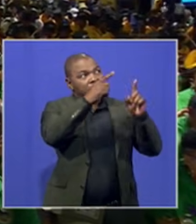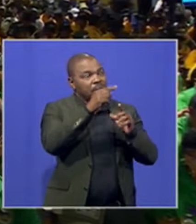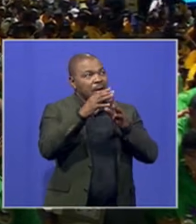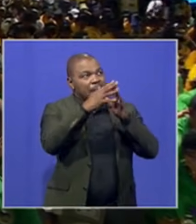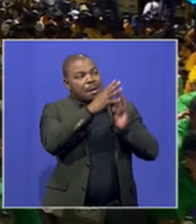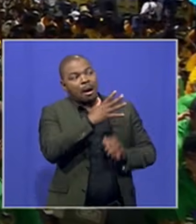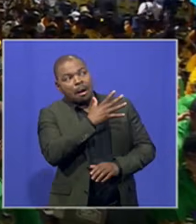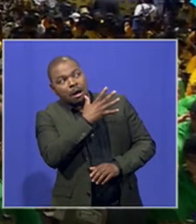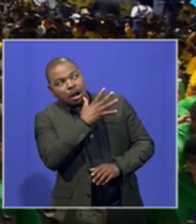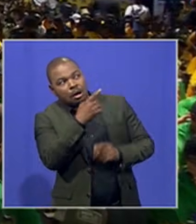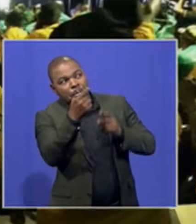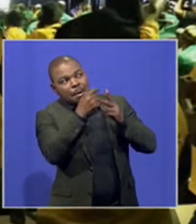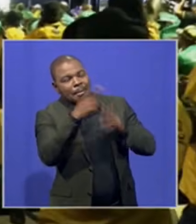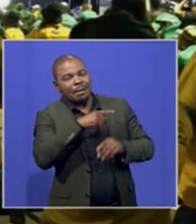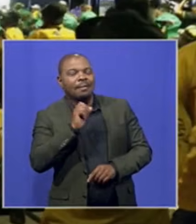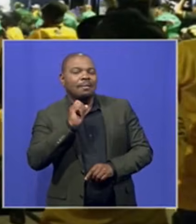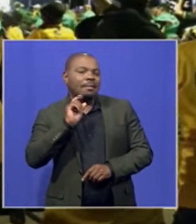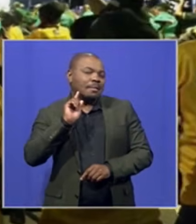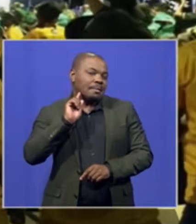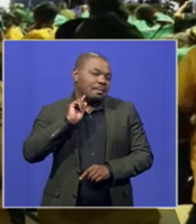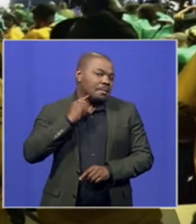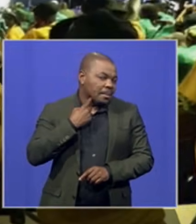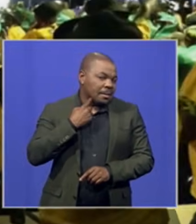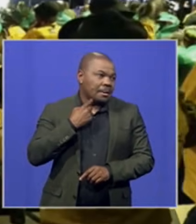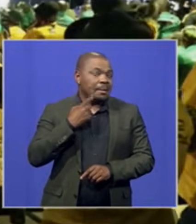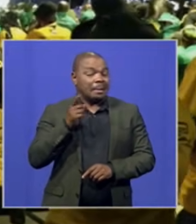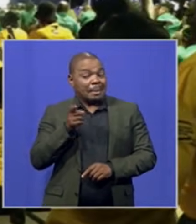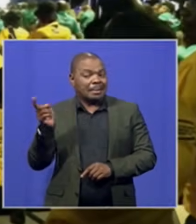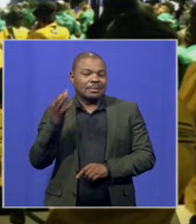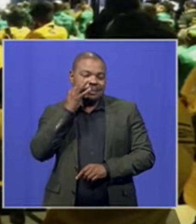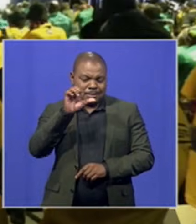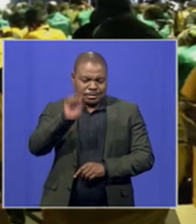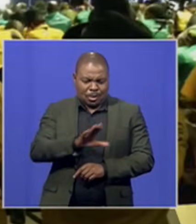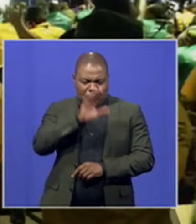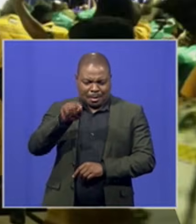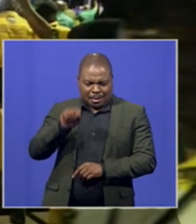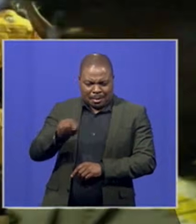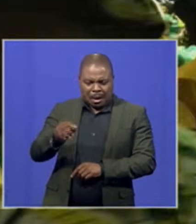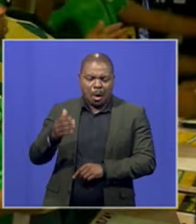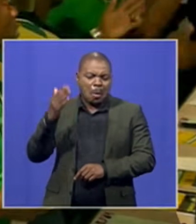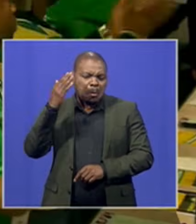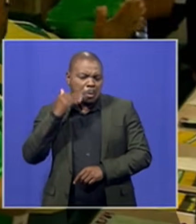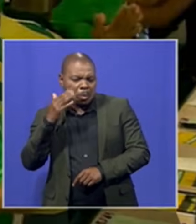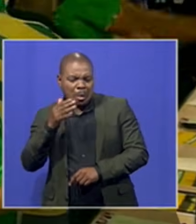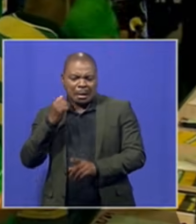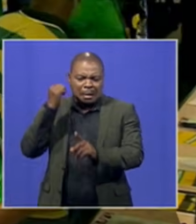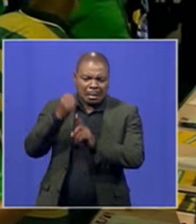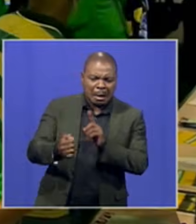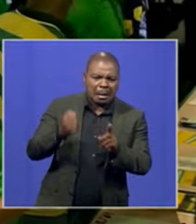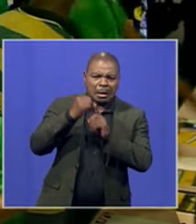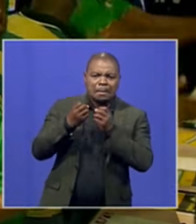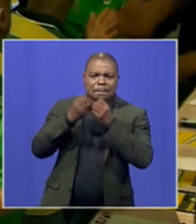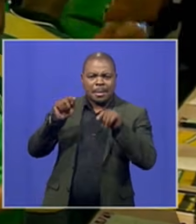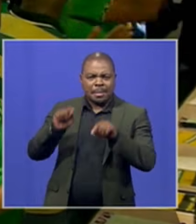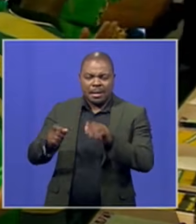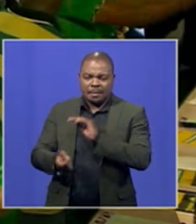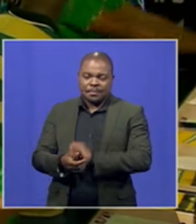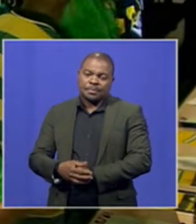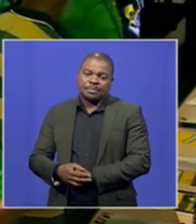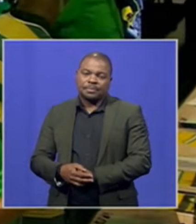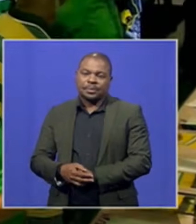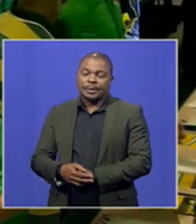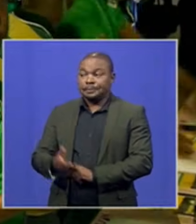tlaleha ditaba tse sentsa nnete hore ka harana Afrika Borwa ho bulawa makgowa ka bongata. Mme Sophie ha re